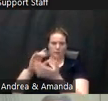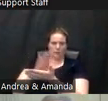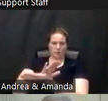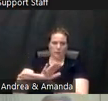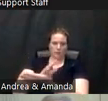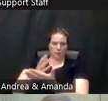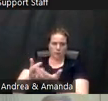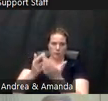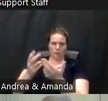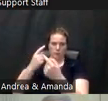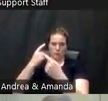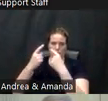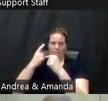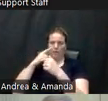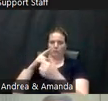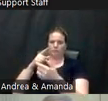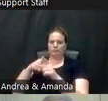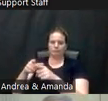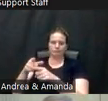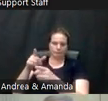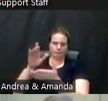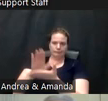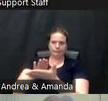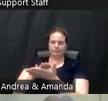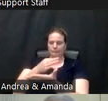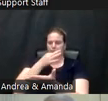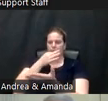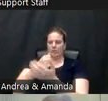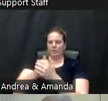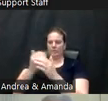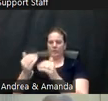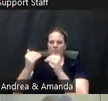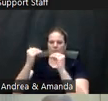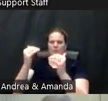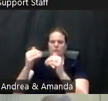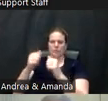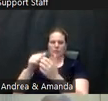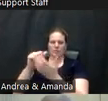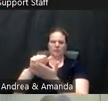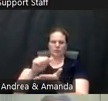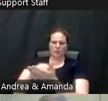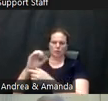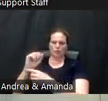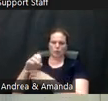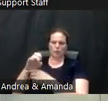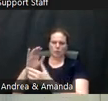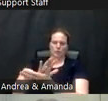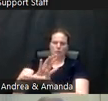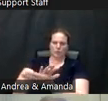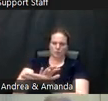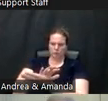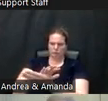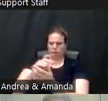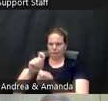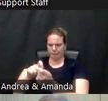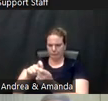suggestions to consider from experts and academics. The upper portion is in the agenda and scope document, and the bottom is the specific